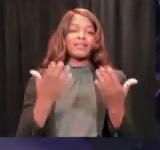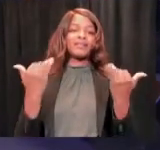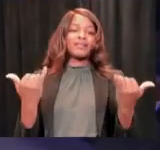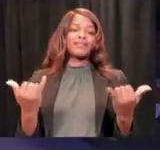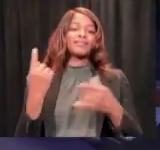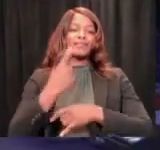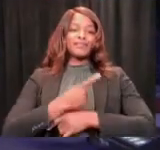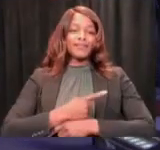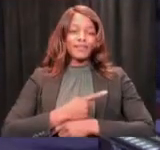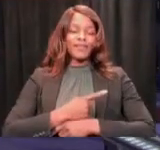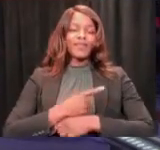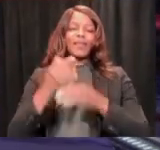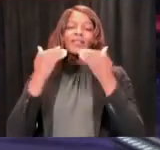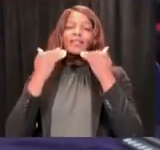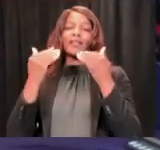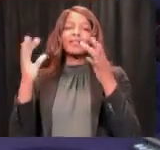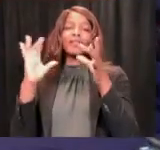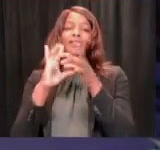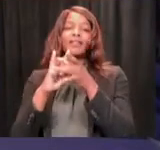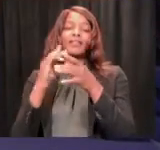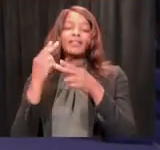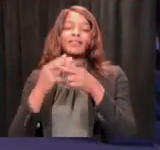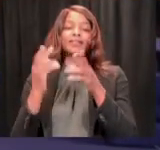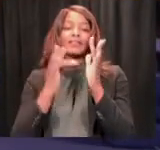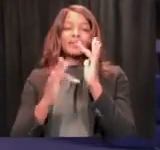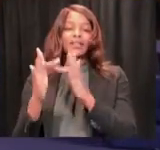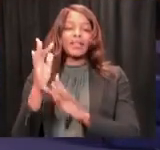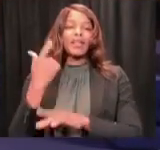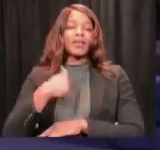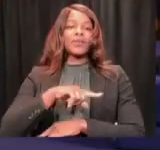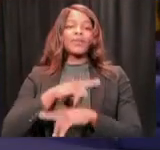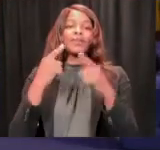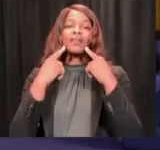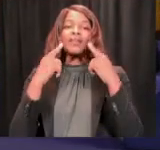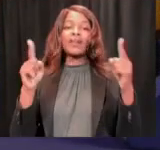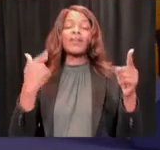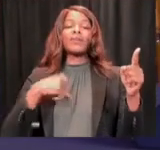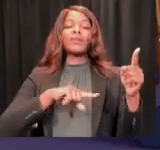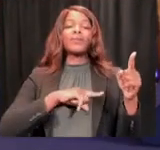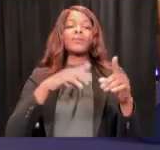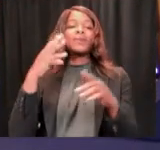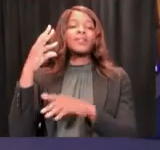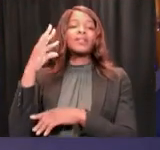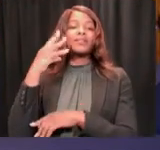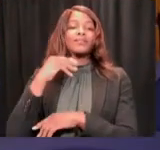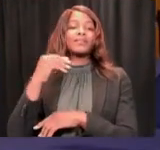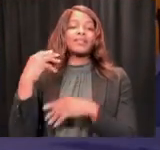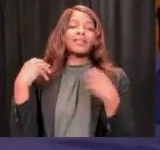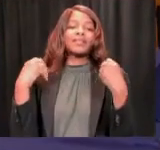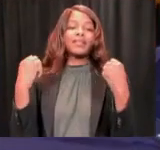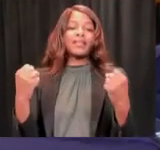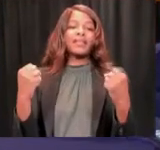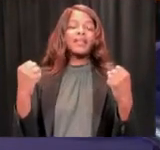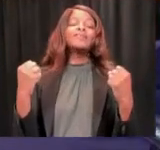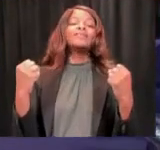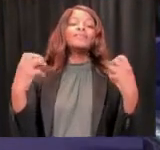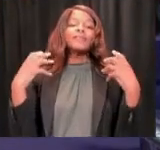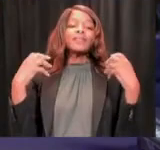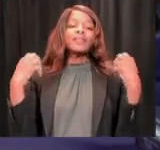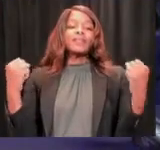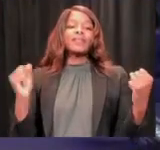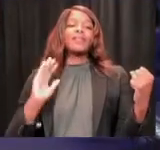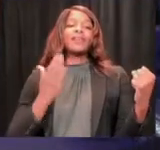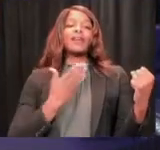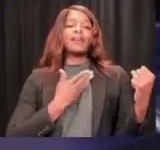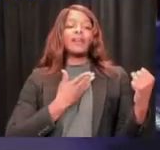of Jesus, we give it all to you and we declare we will be healers. Heal our homes.